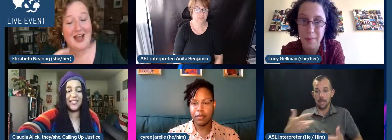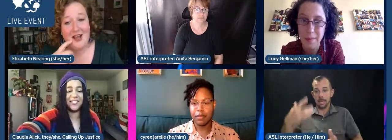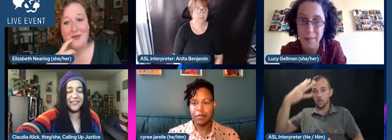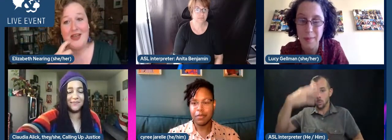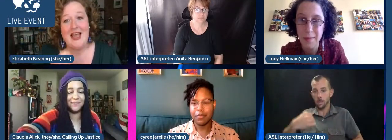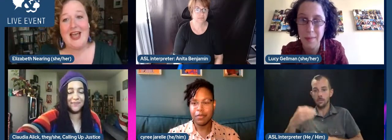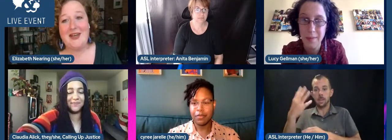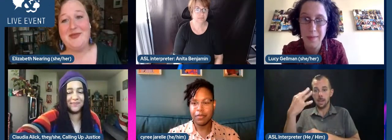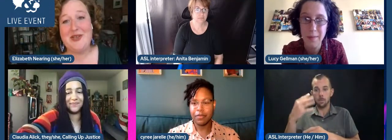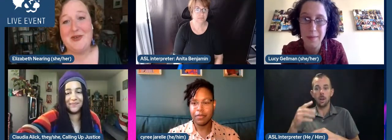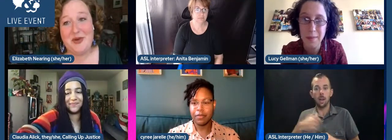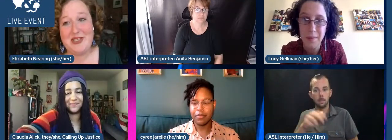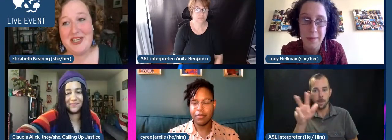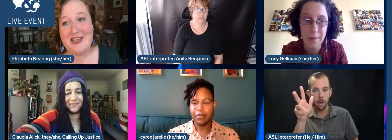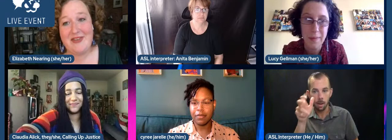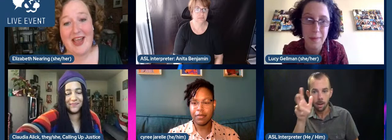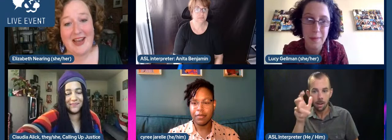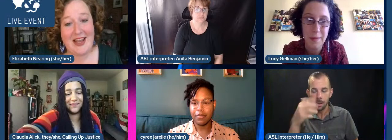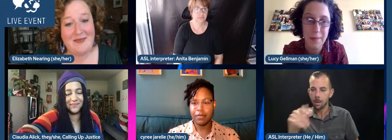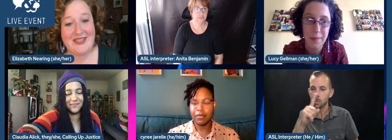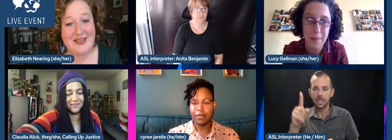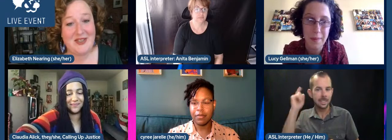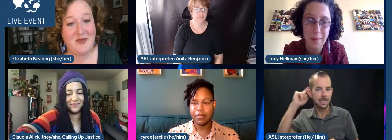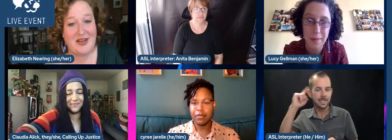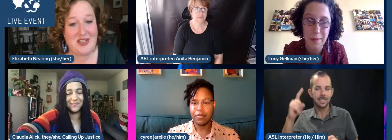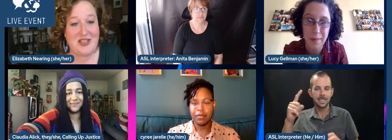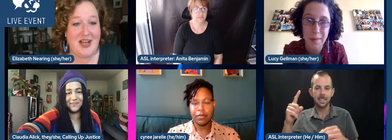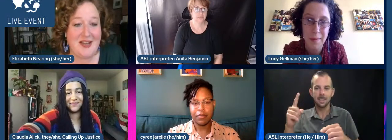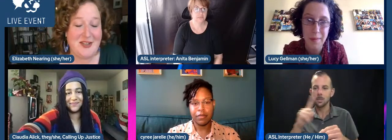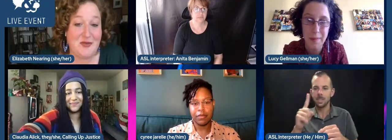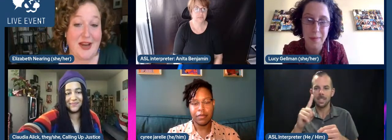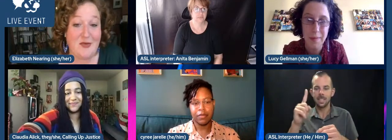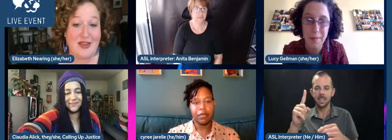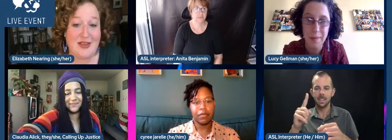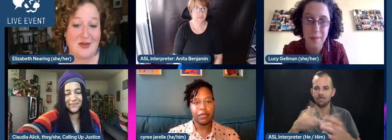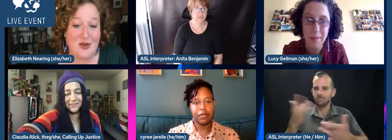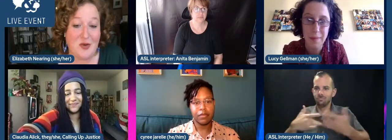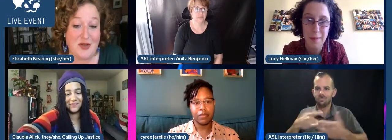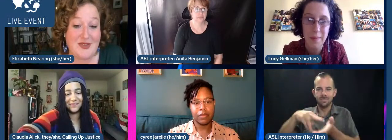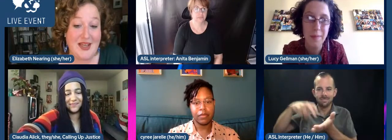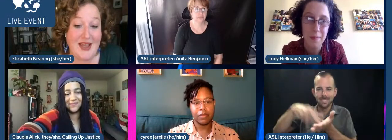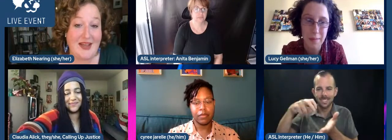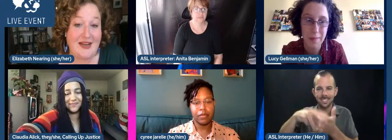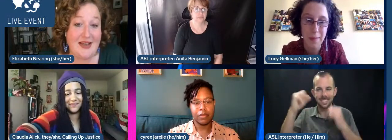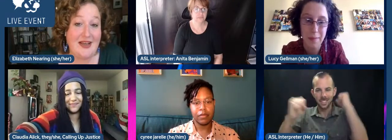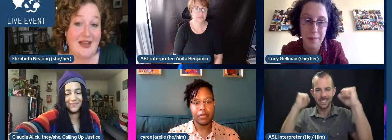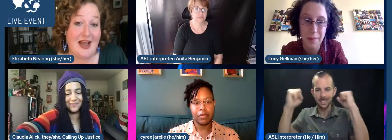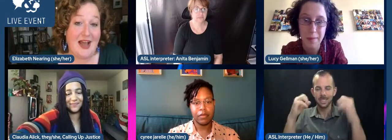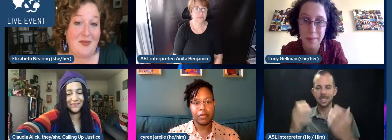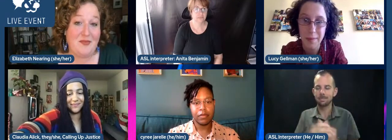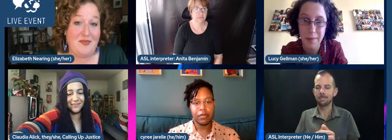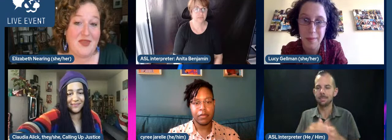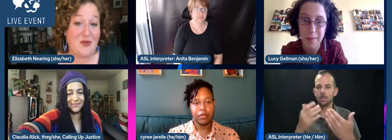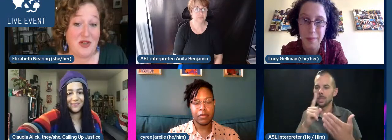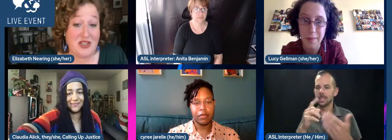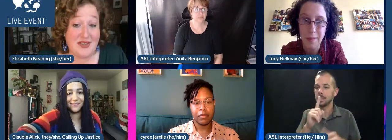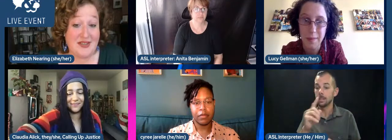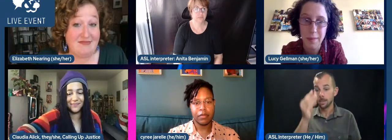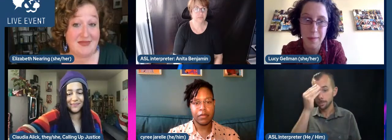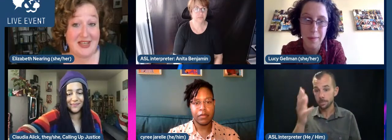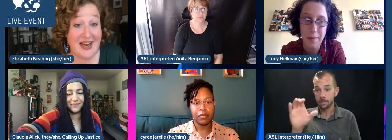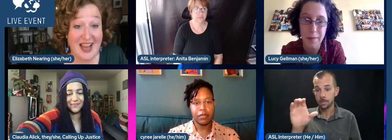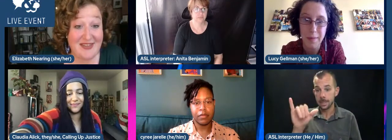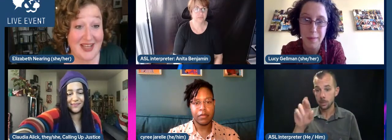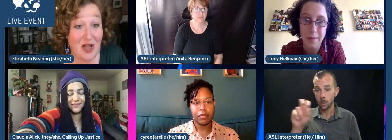on. And I'm so appreciative. I am sitting so much, Cyree, with what you said, that we're